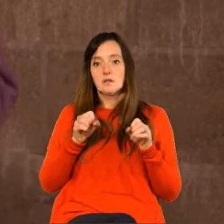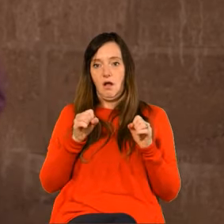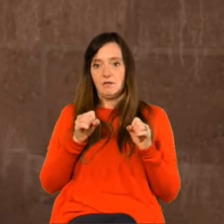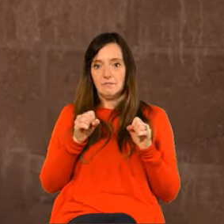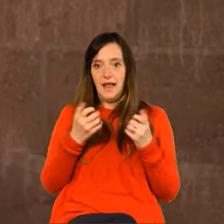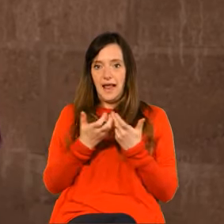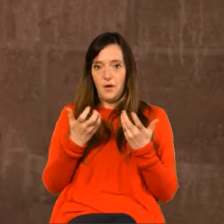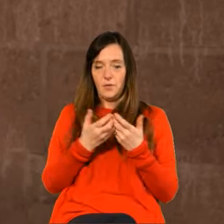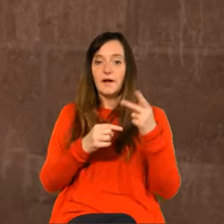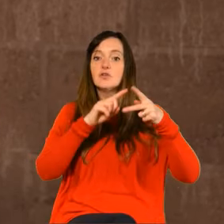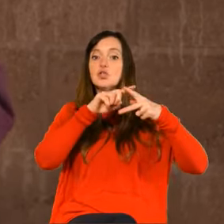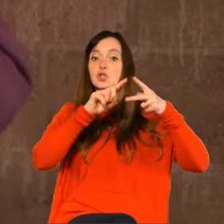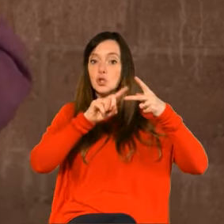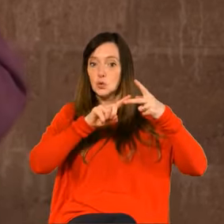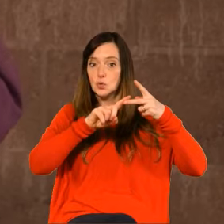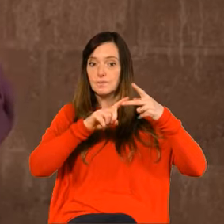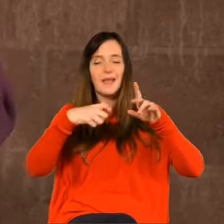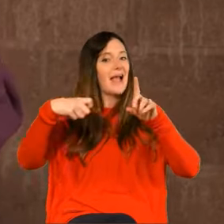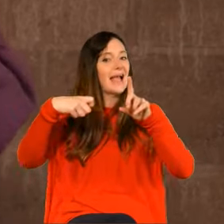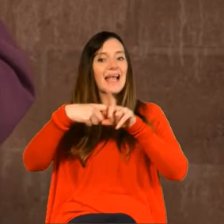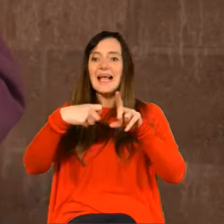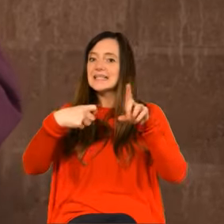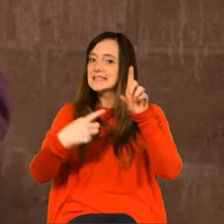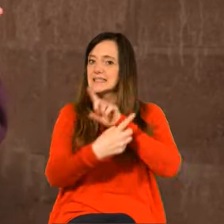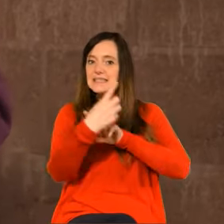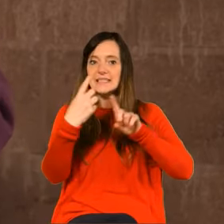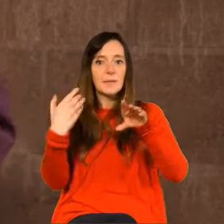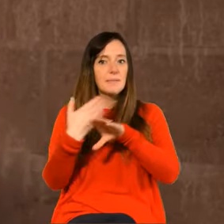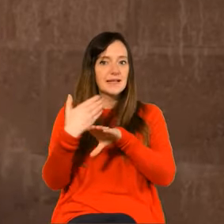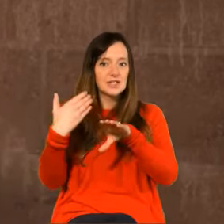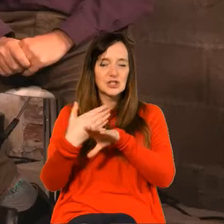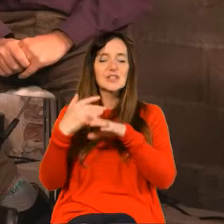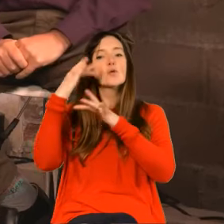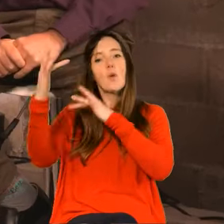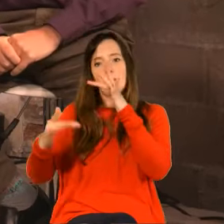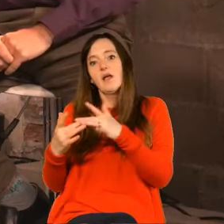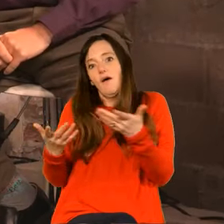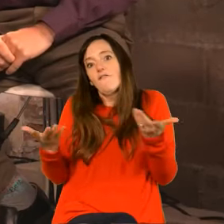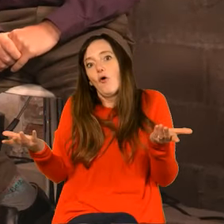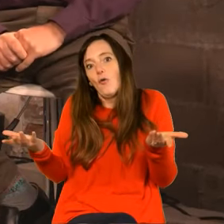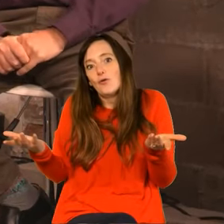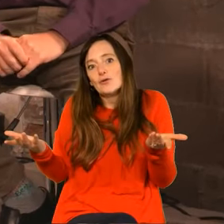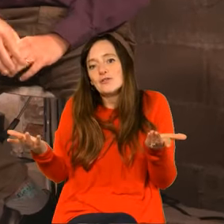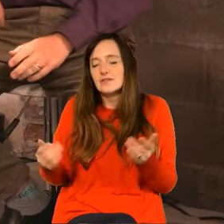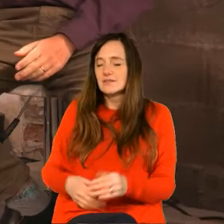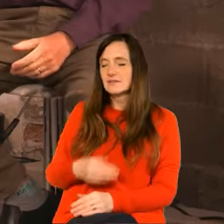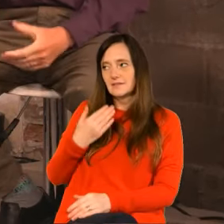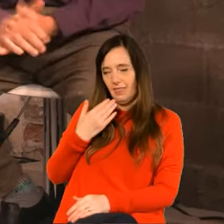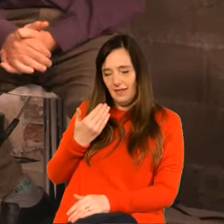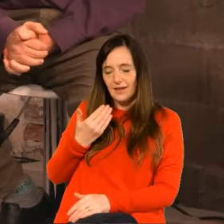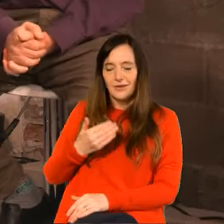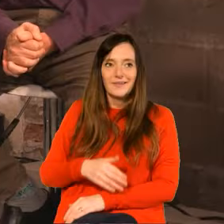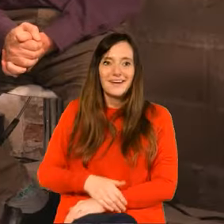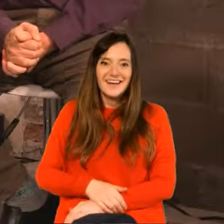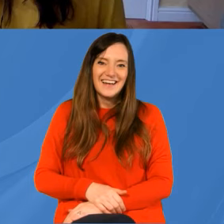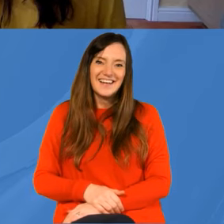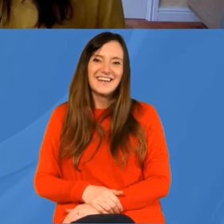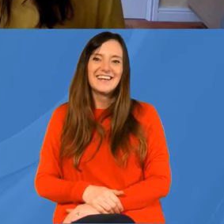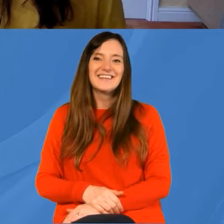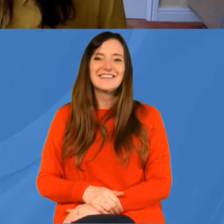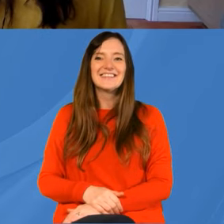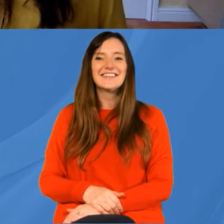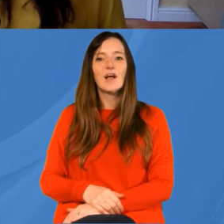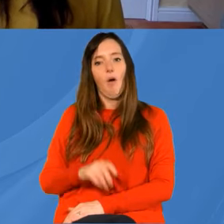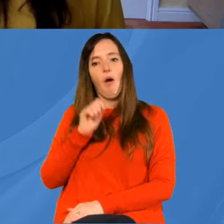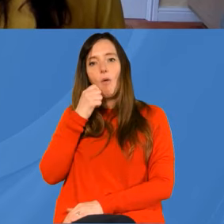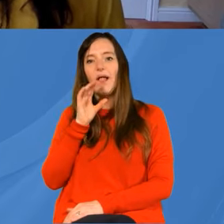Obviously there's the Keswick Ministries website and everything linked through there, all great stuff. well done, Andy, thank you. Thank you very much. Okay, that's the invoice will be in the post. You